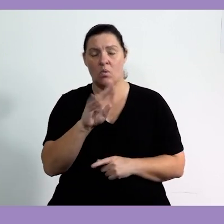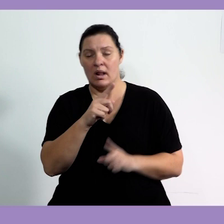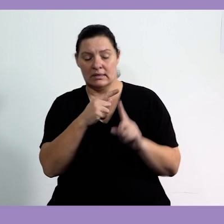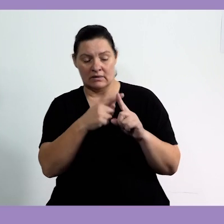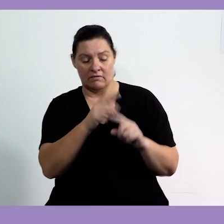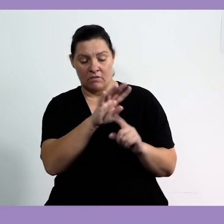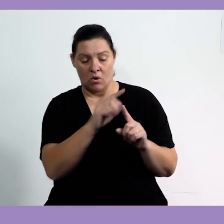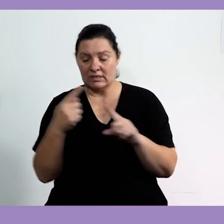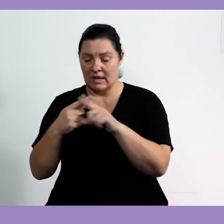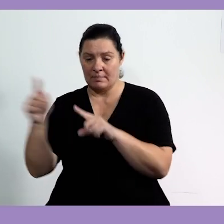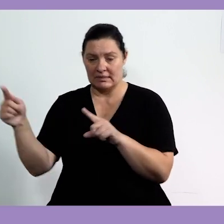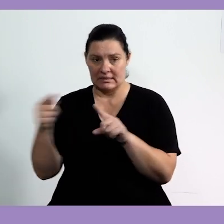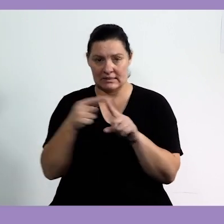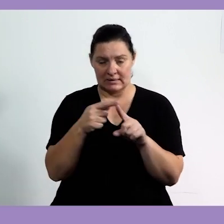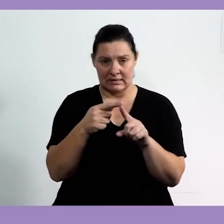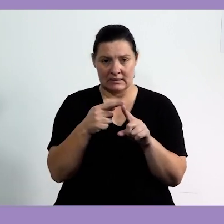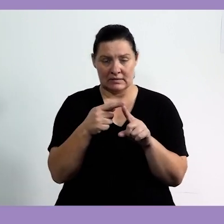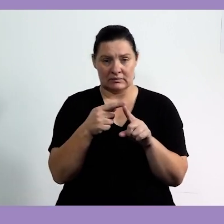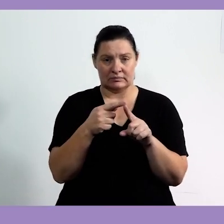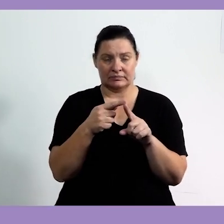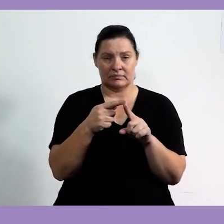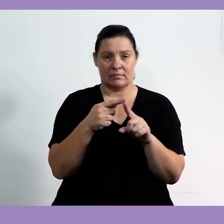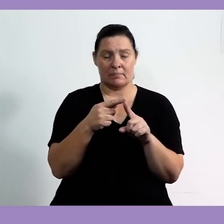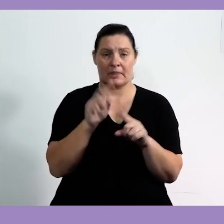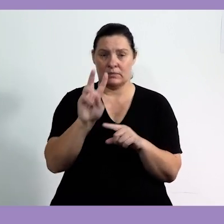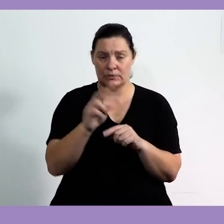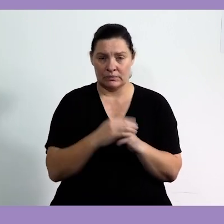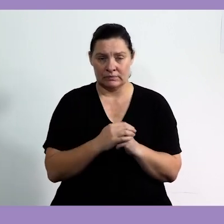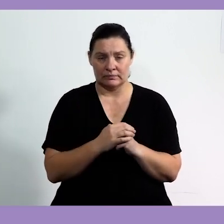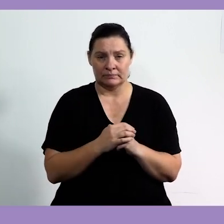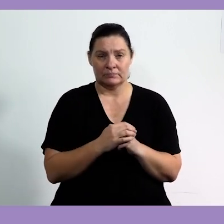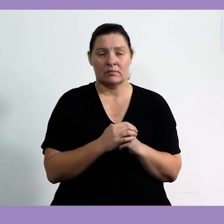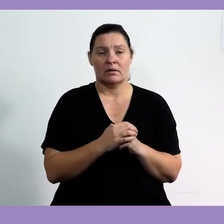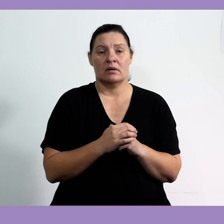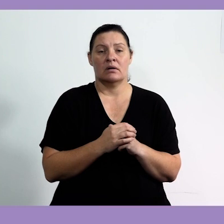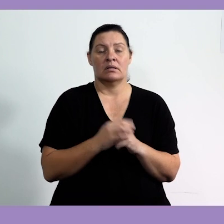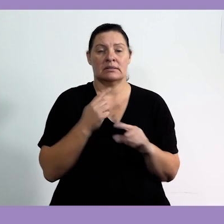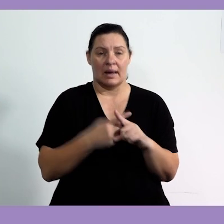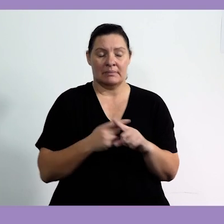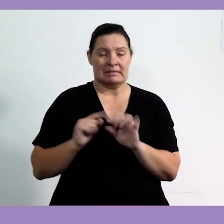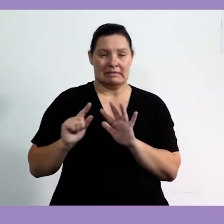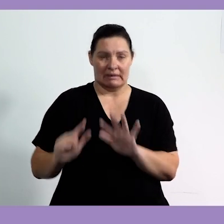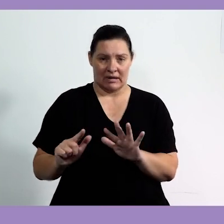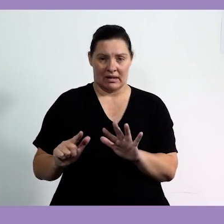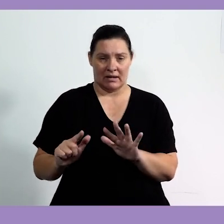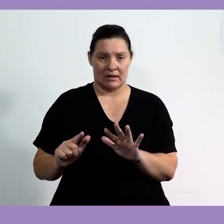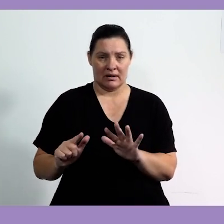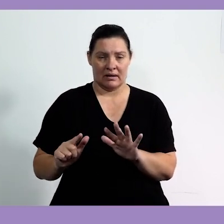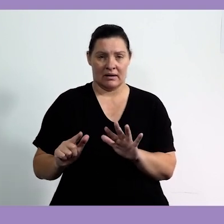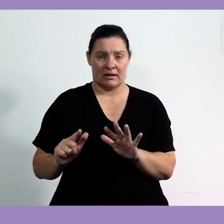to multiply that by the raised exponent, which is 2, multiplied by